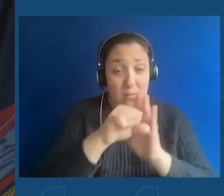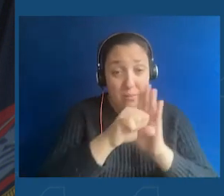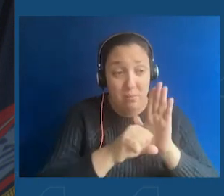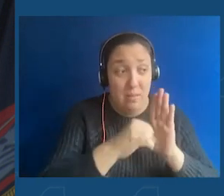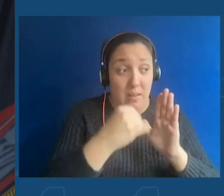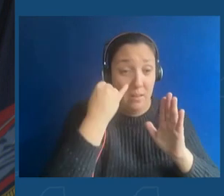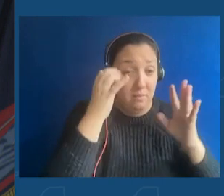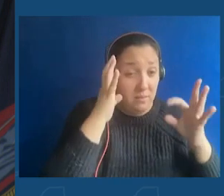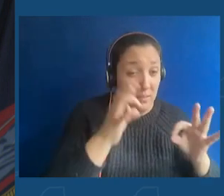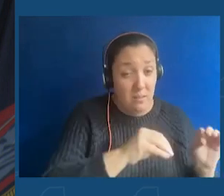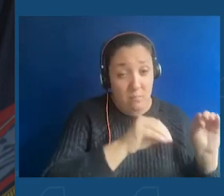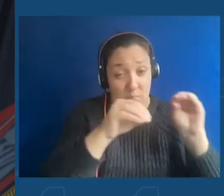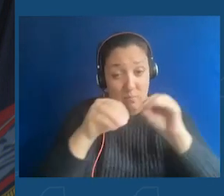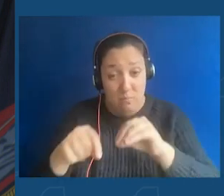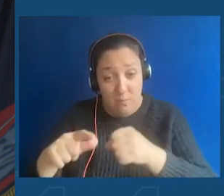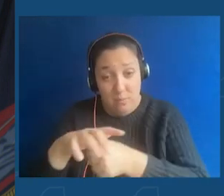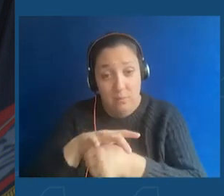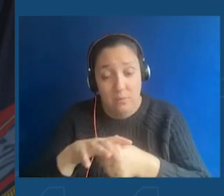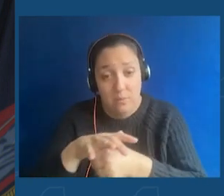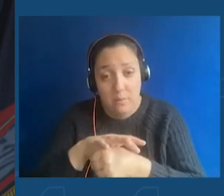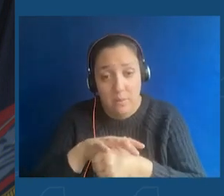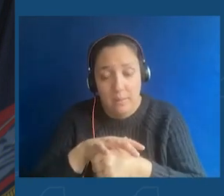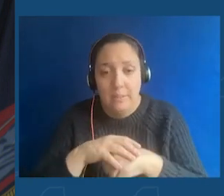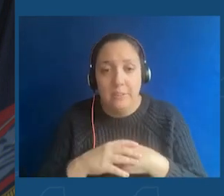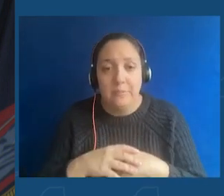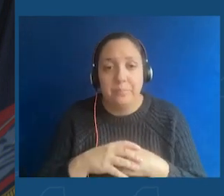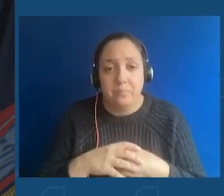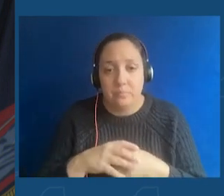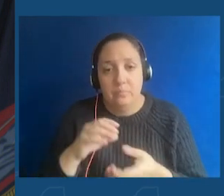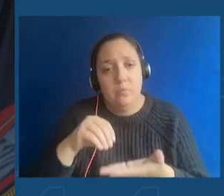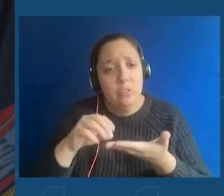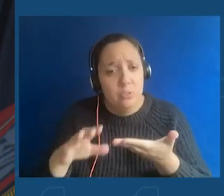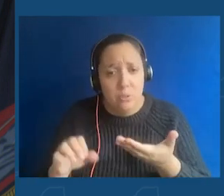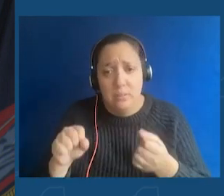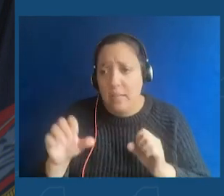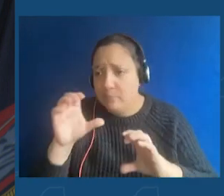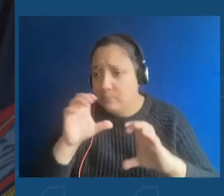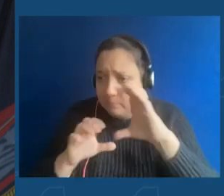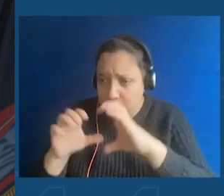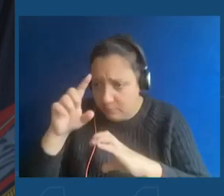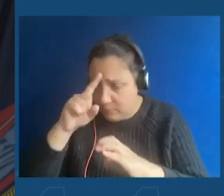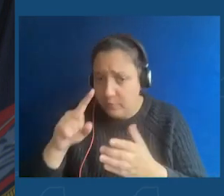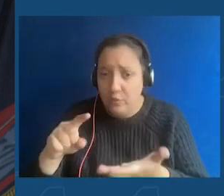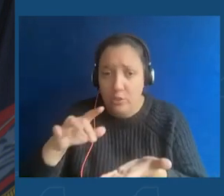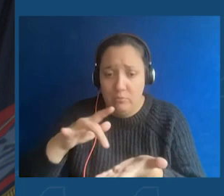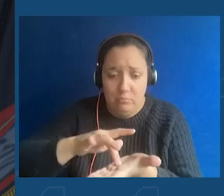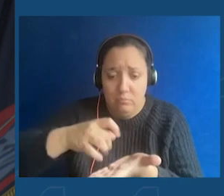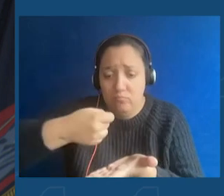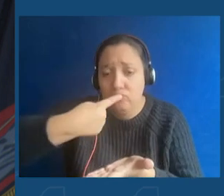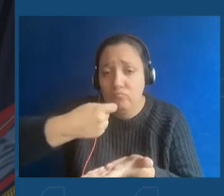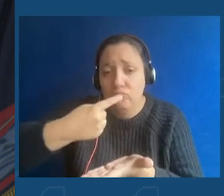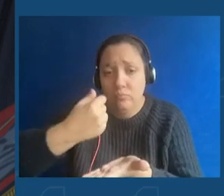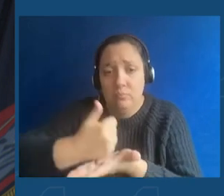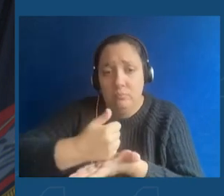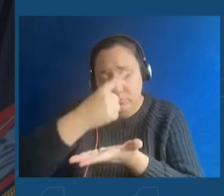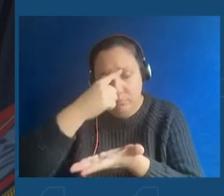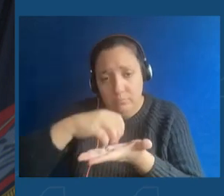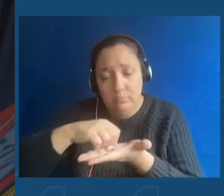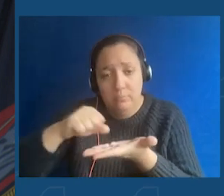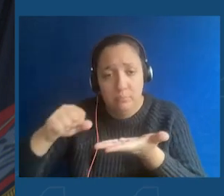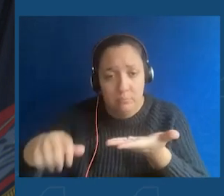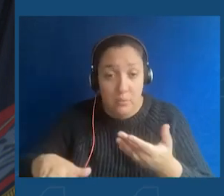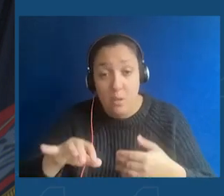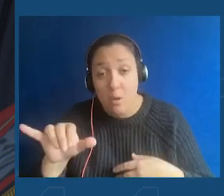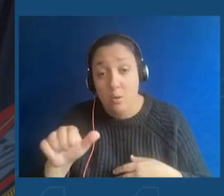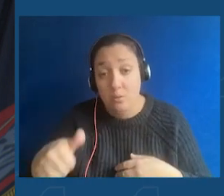Students will be able to seek out, and receive medication abortion on all the campuses. And for hundreds of thousands of young New